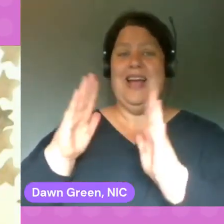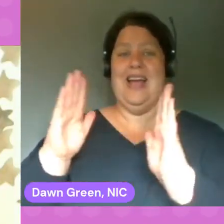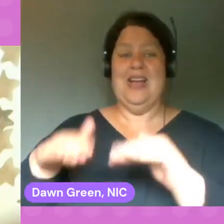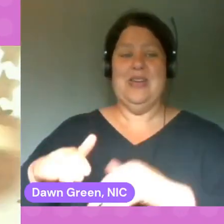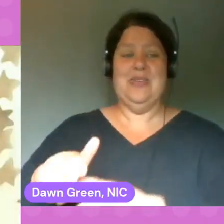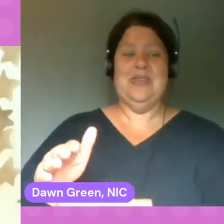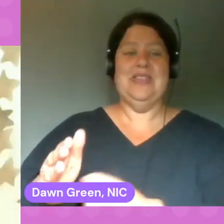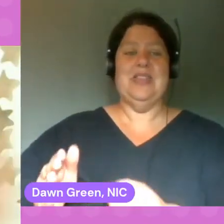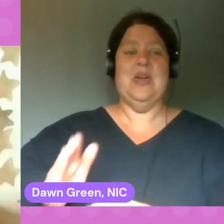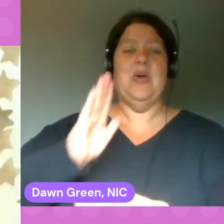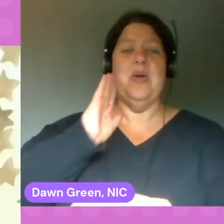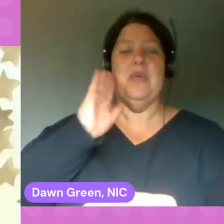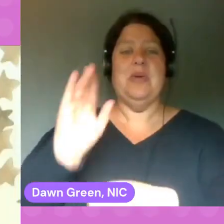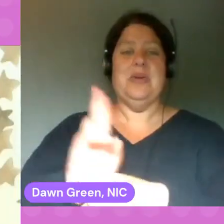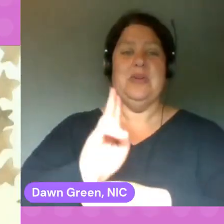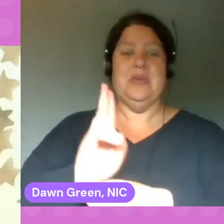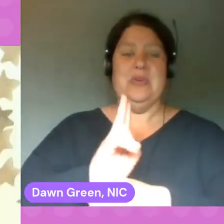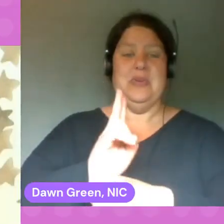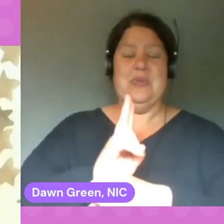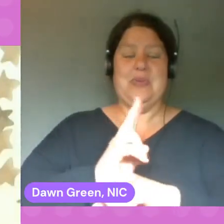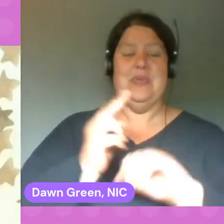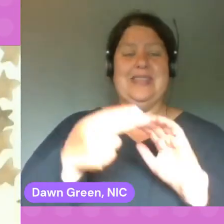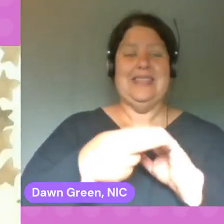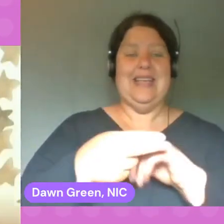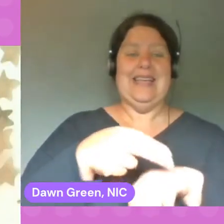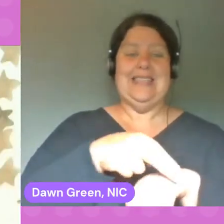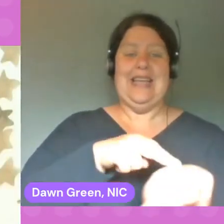We're going to use some masking tape,